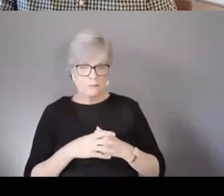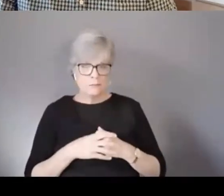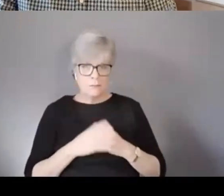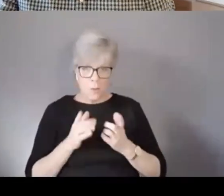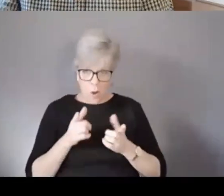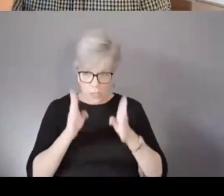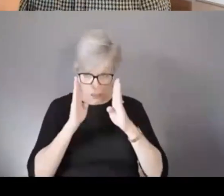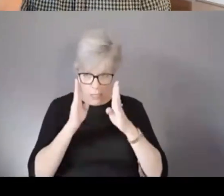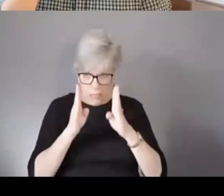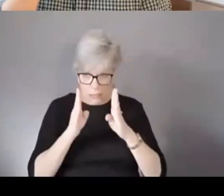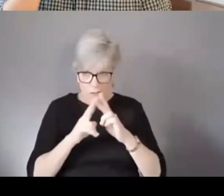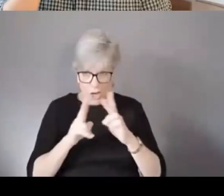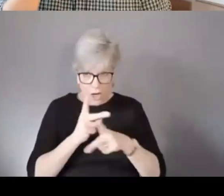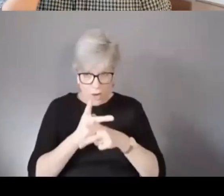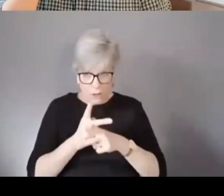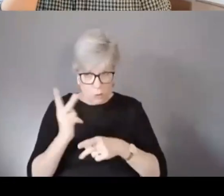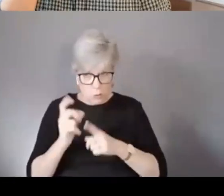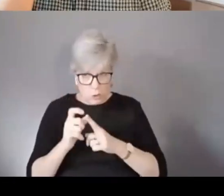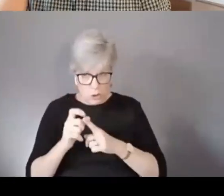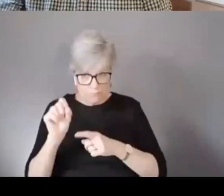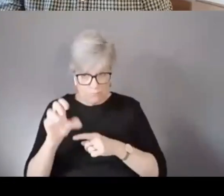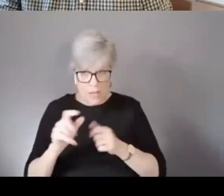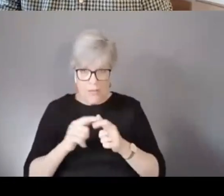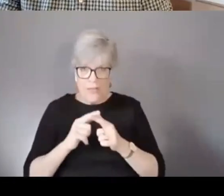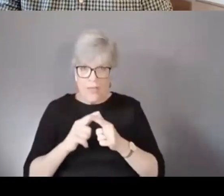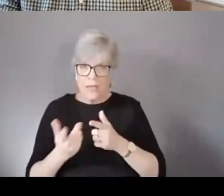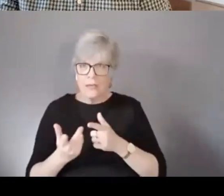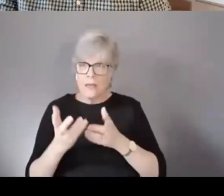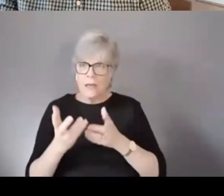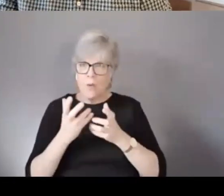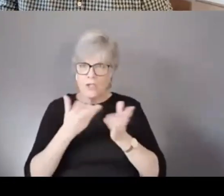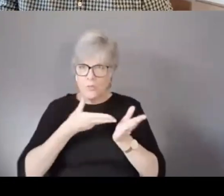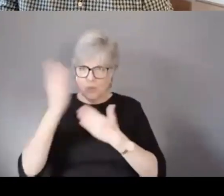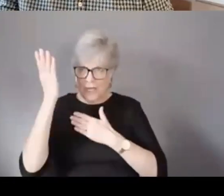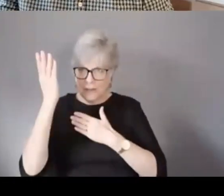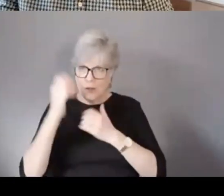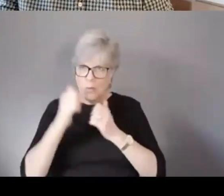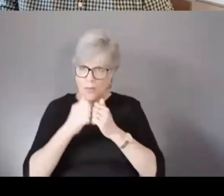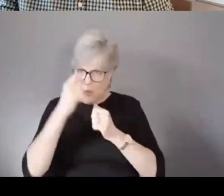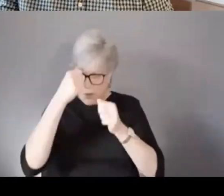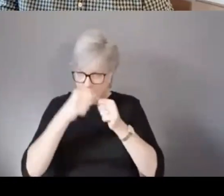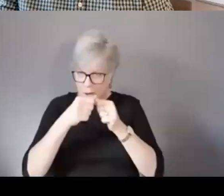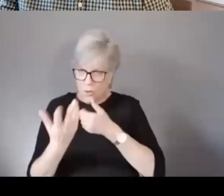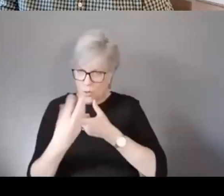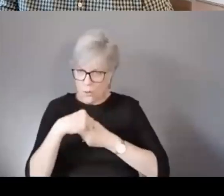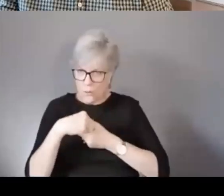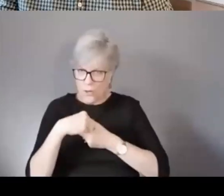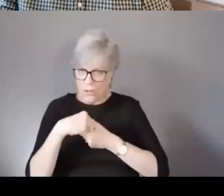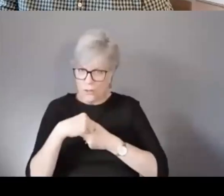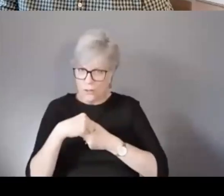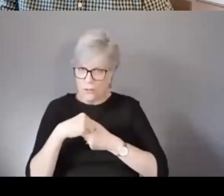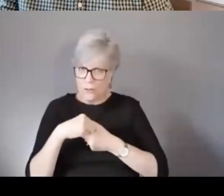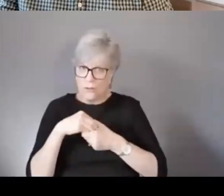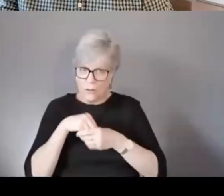to listen to them very, very carefully. Then I want you to take them out of the office with you and incorporate them into your